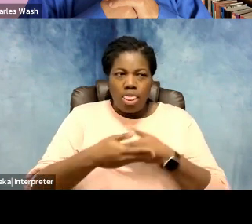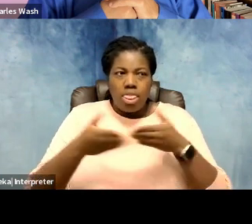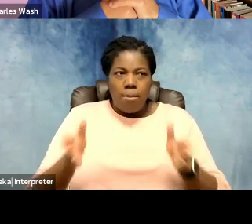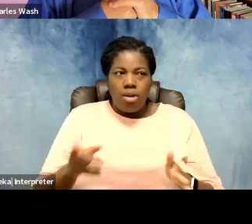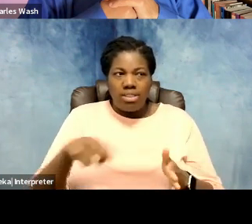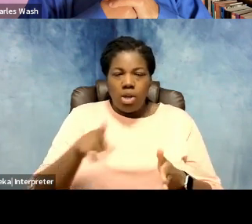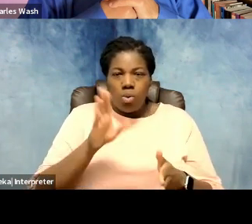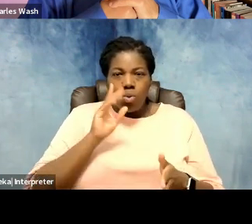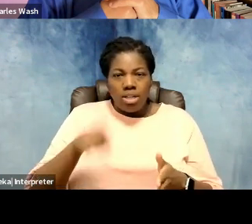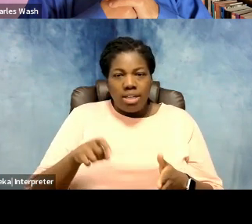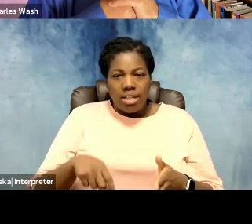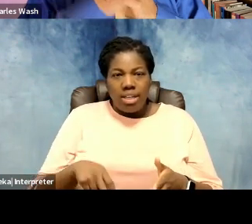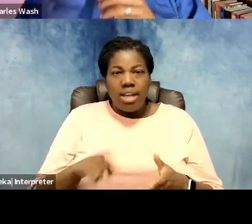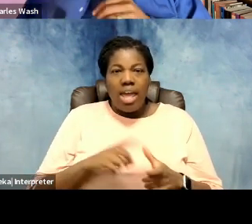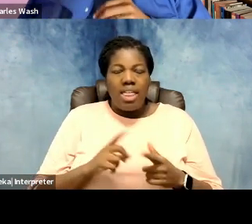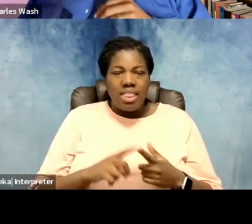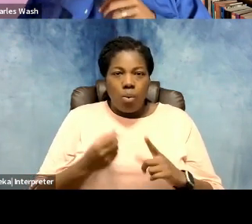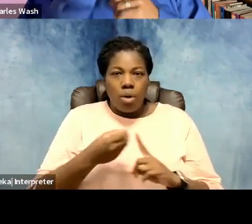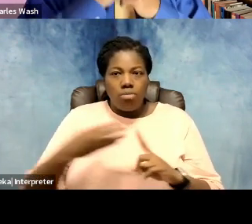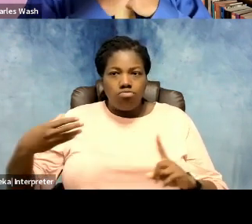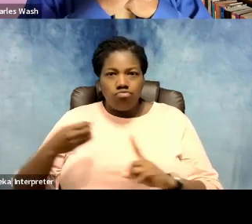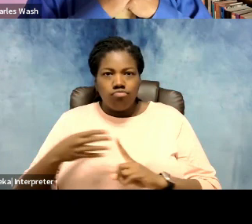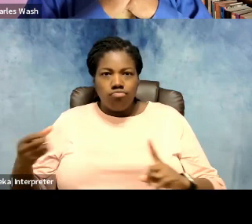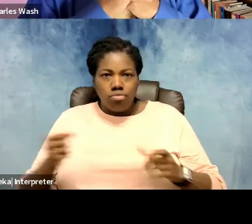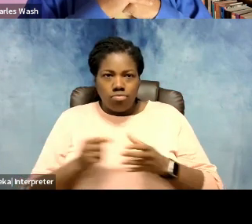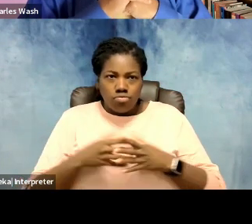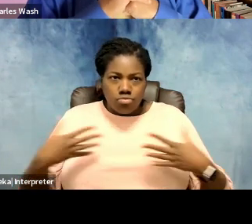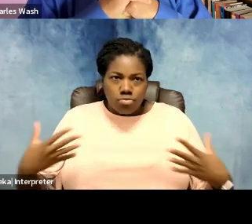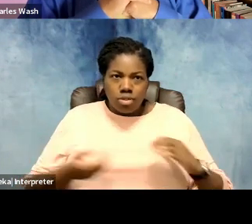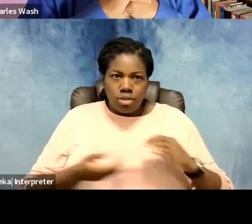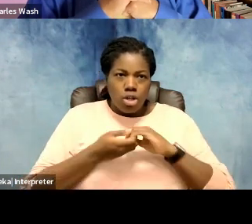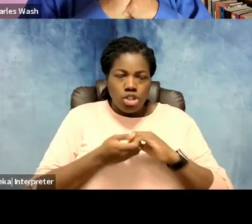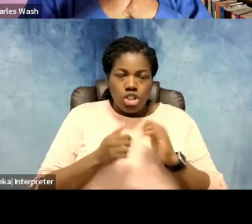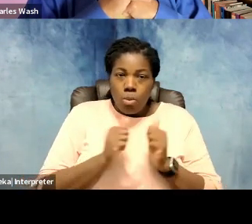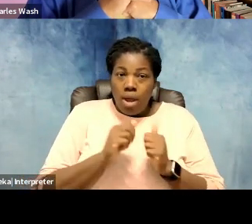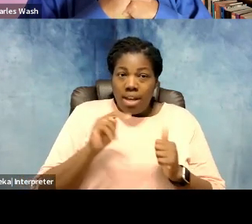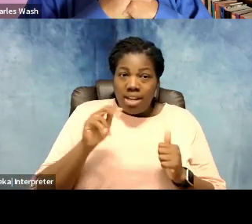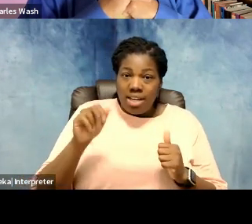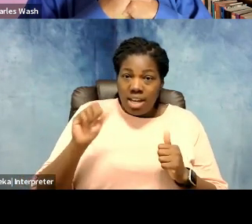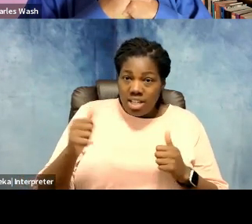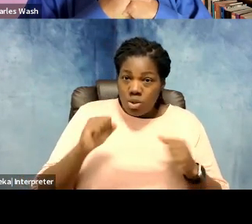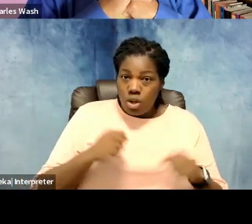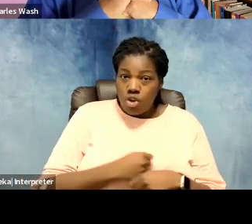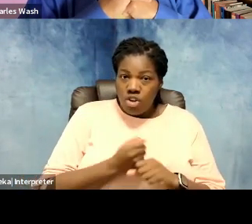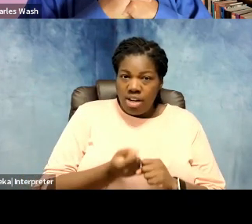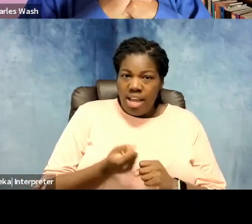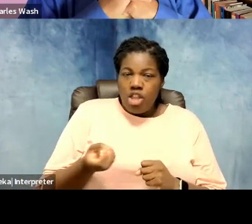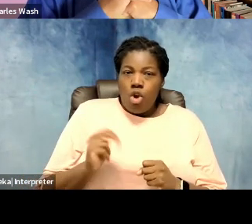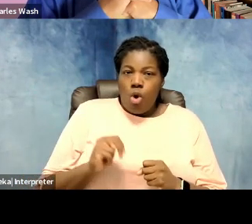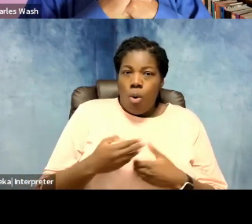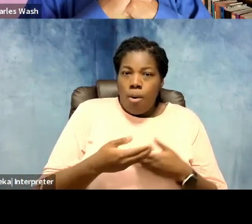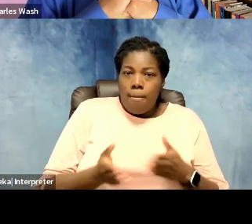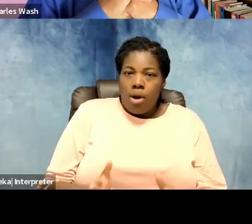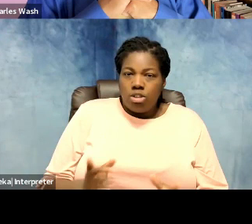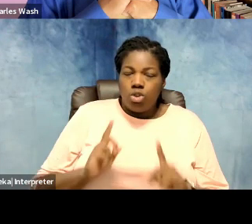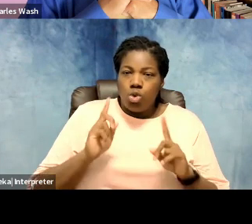needed. And then we expanded into different themes through partnerships like NASA, where we could create their own box around going to the moon and going to